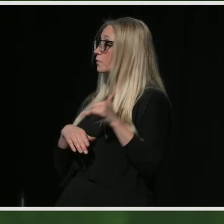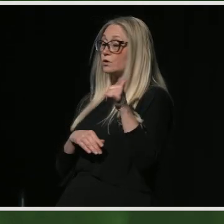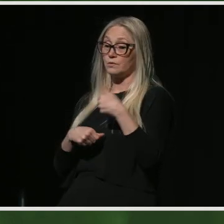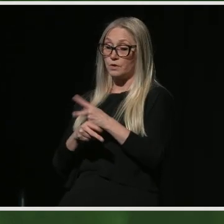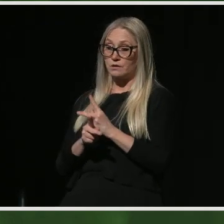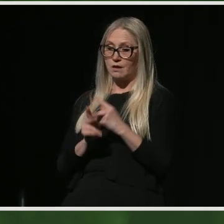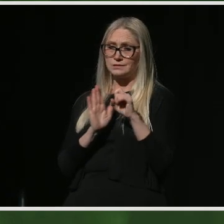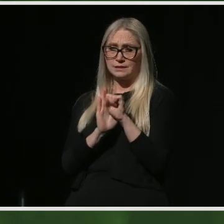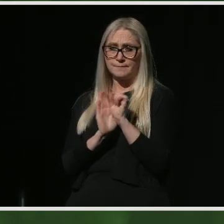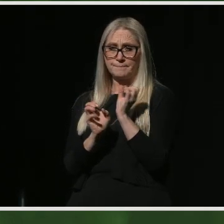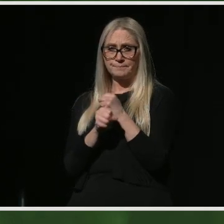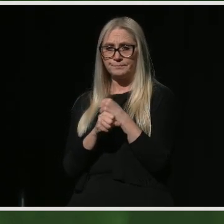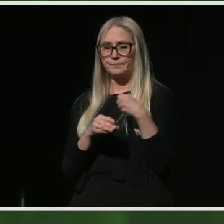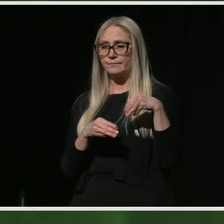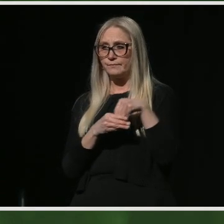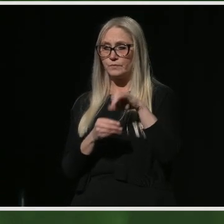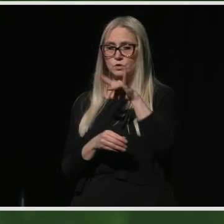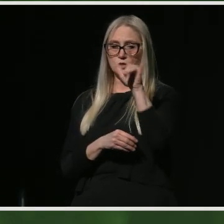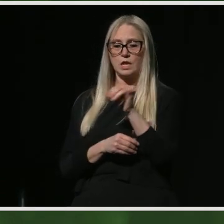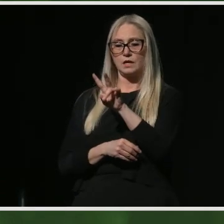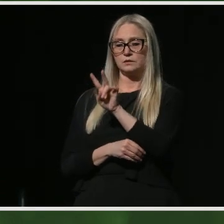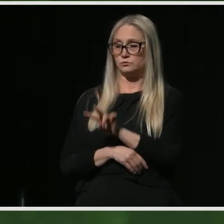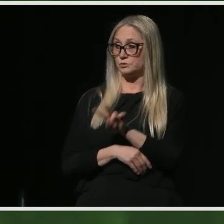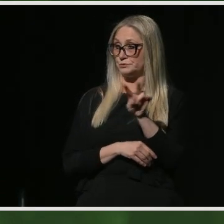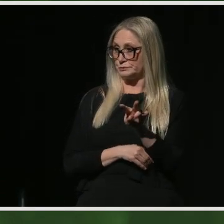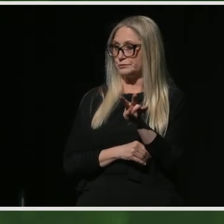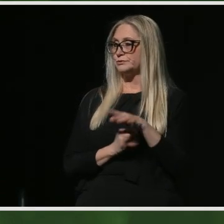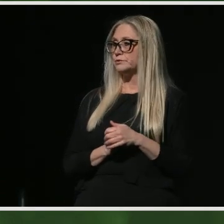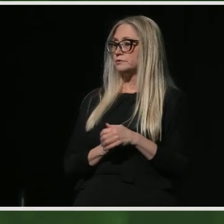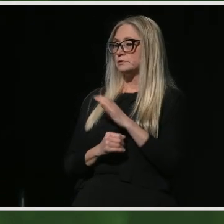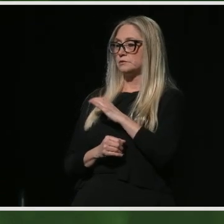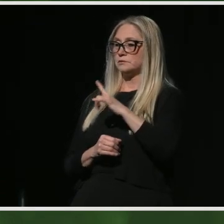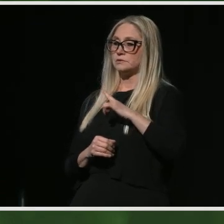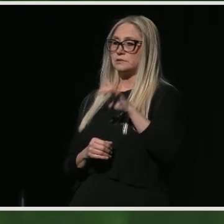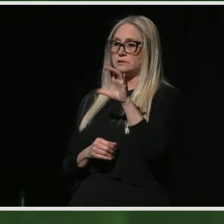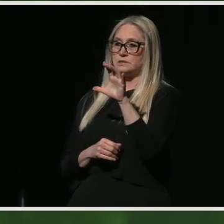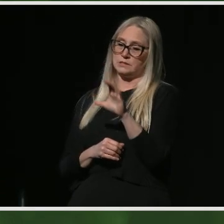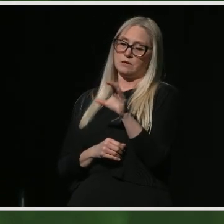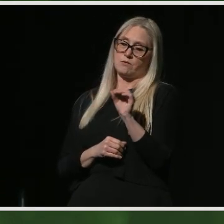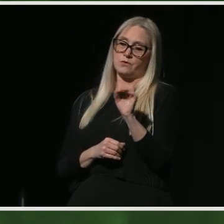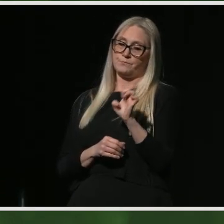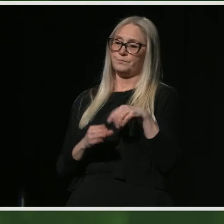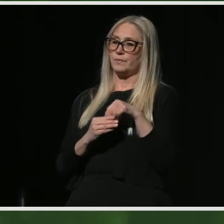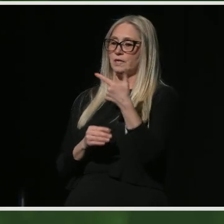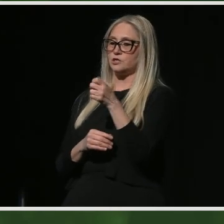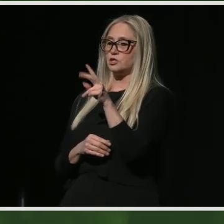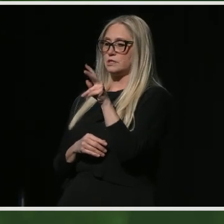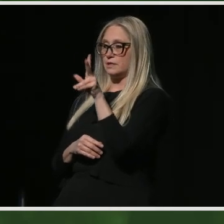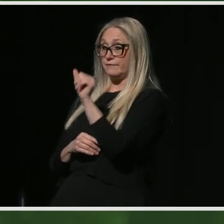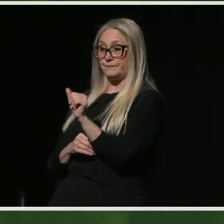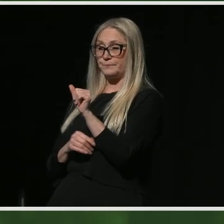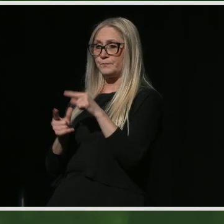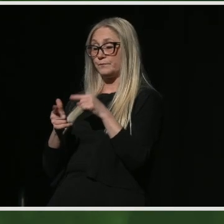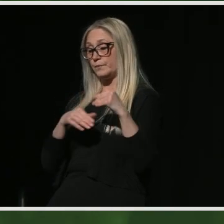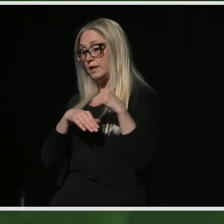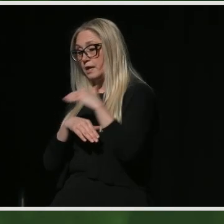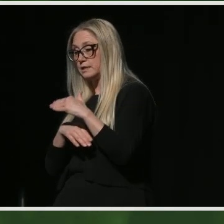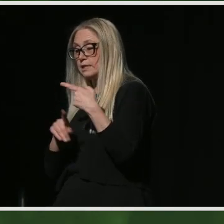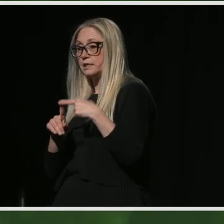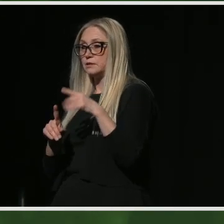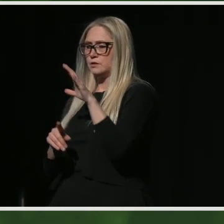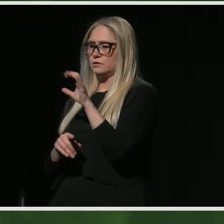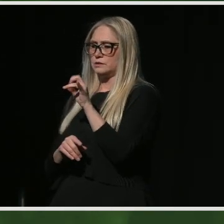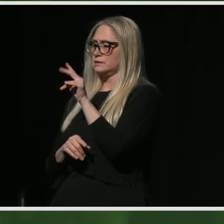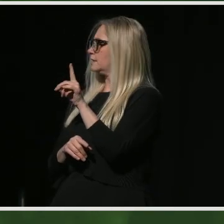in July of 2022 at the Cornell COE in Geneva, New York, and they were shipped downstate to Citarella.